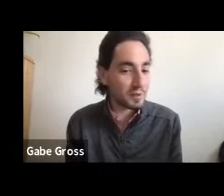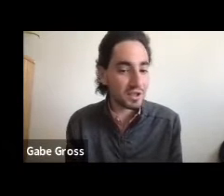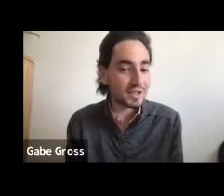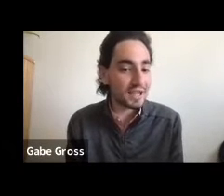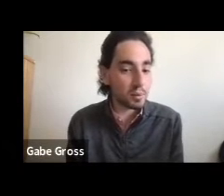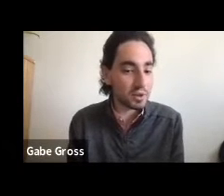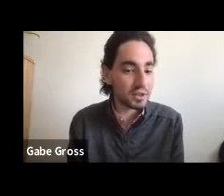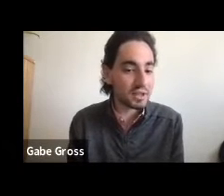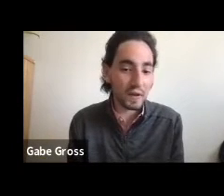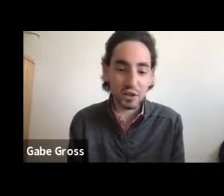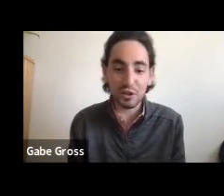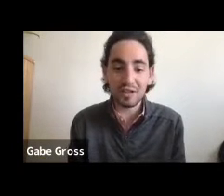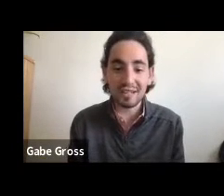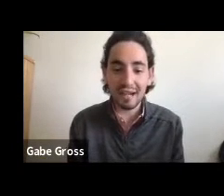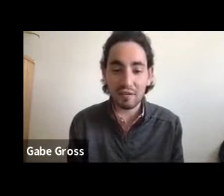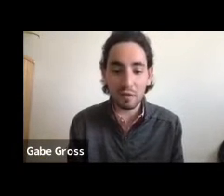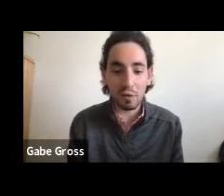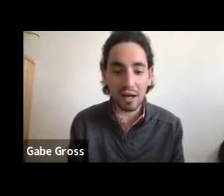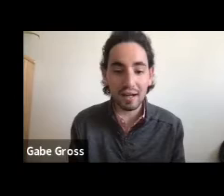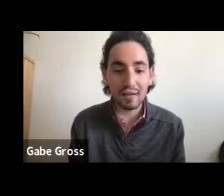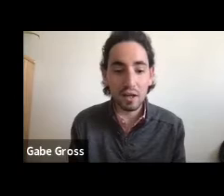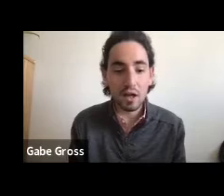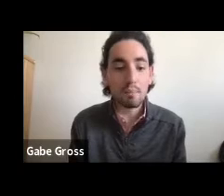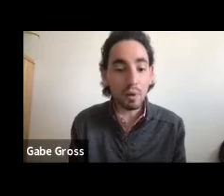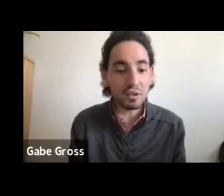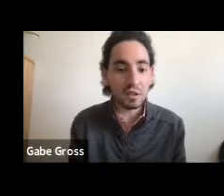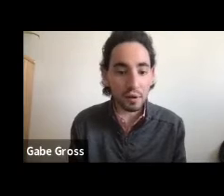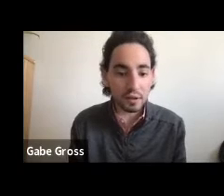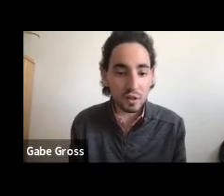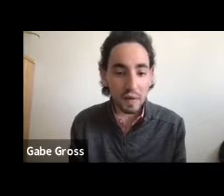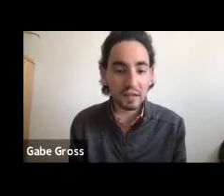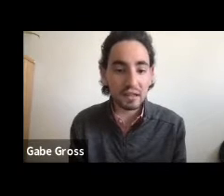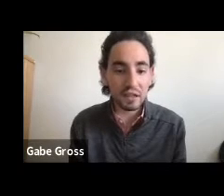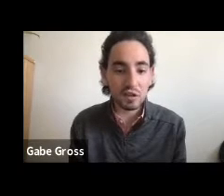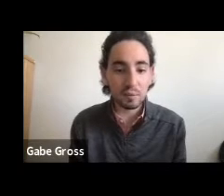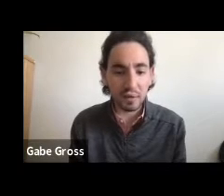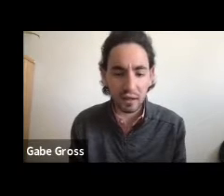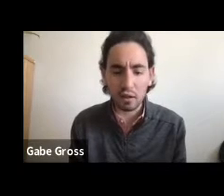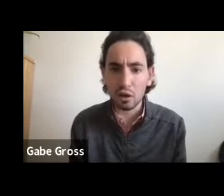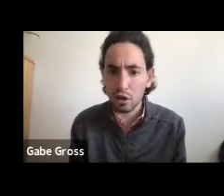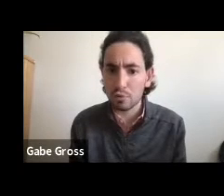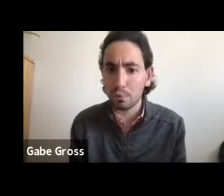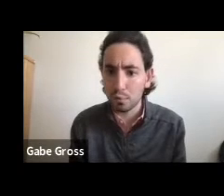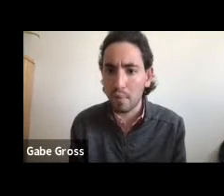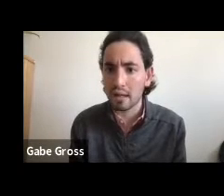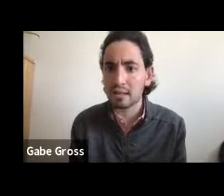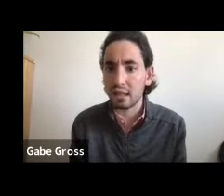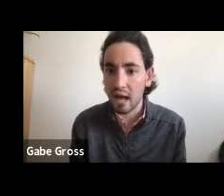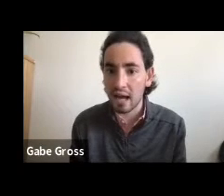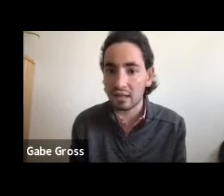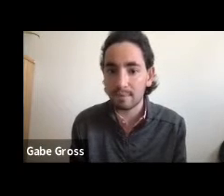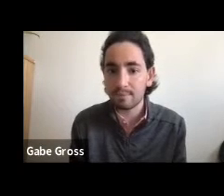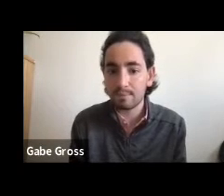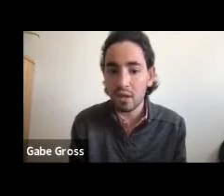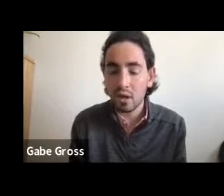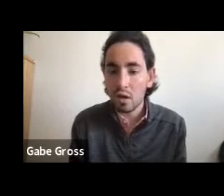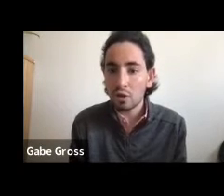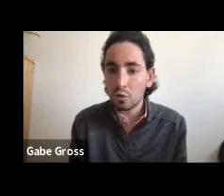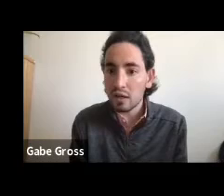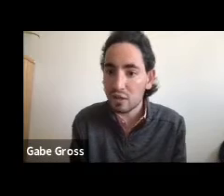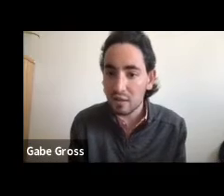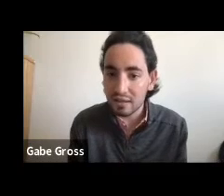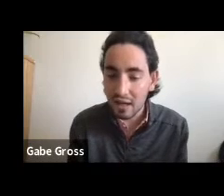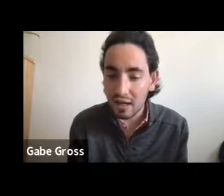signs. Good morning, Mr. Samuels, the children sign in reply. Moses wonders why the teacher is bringing a large boombox to